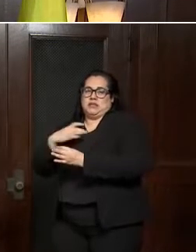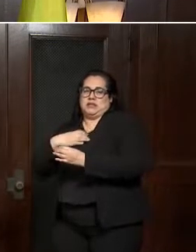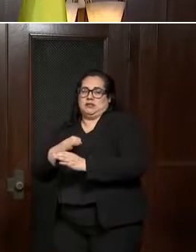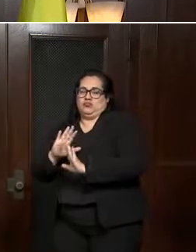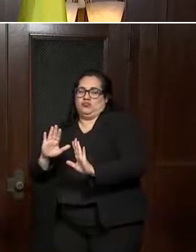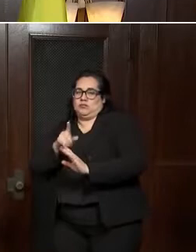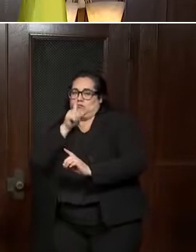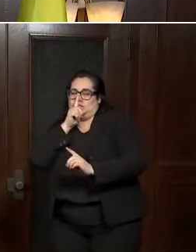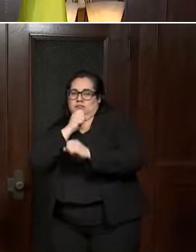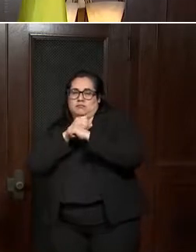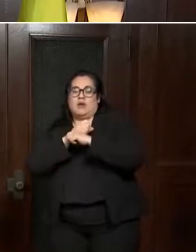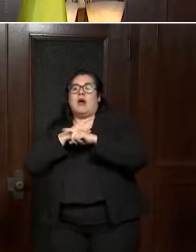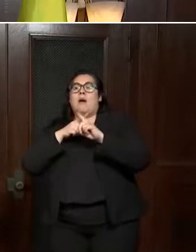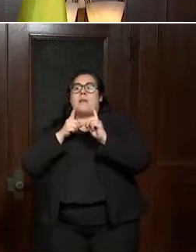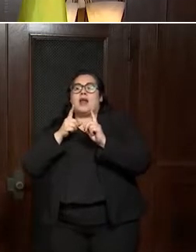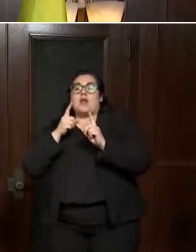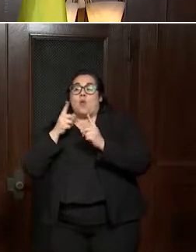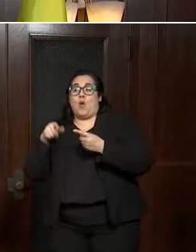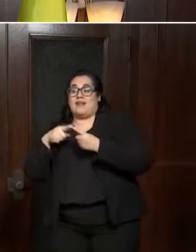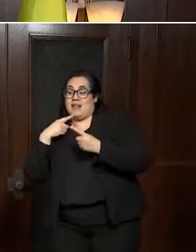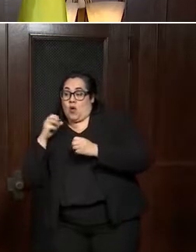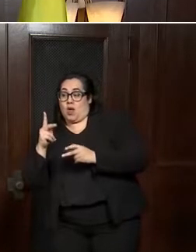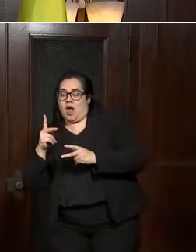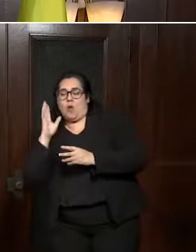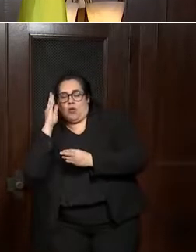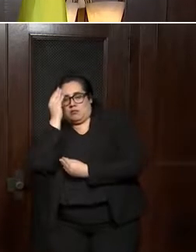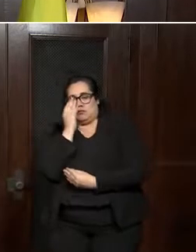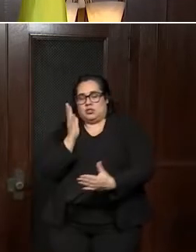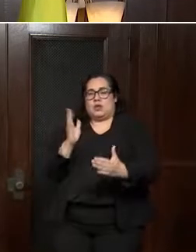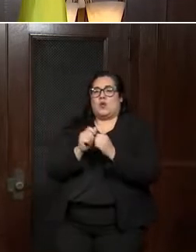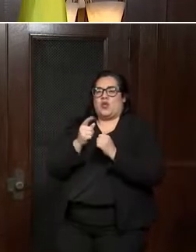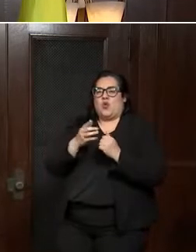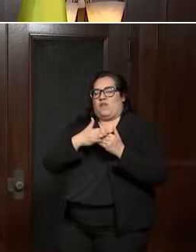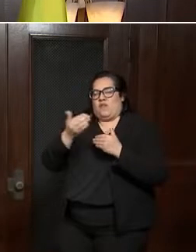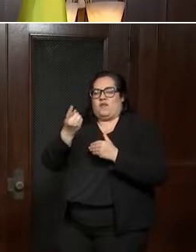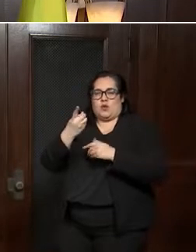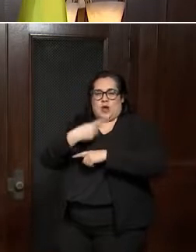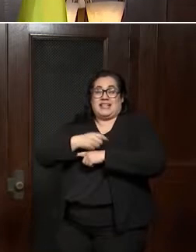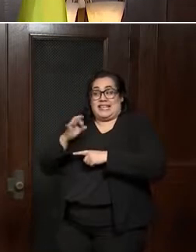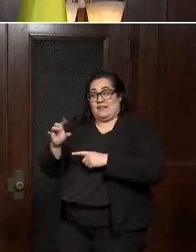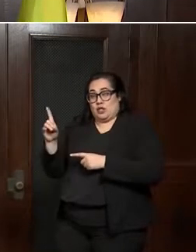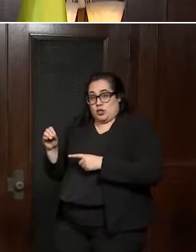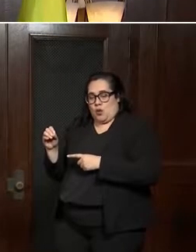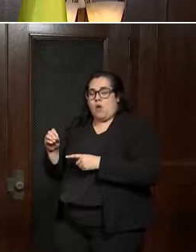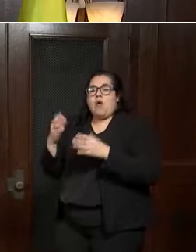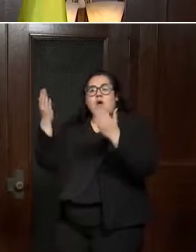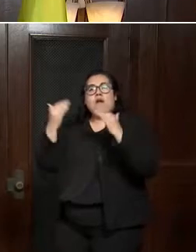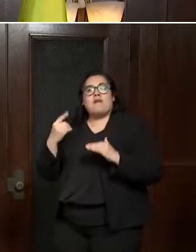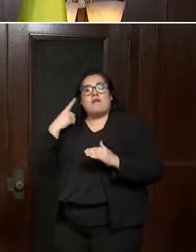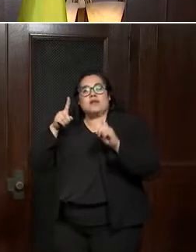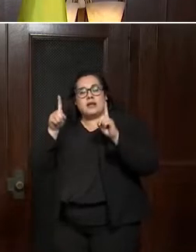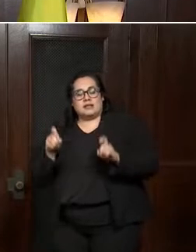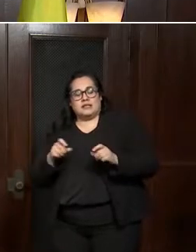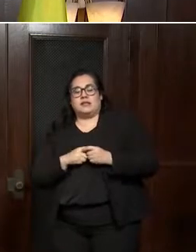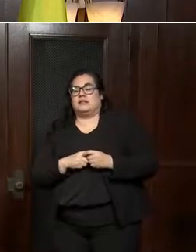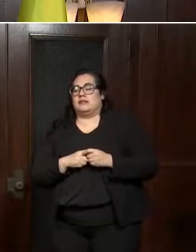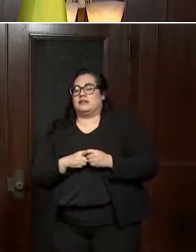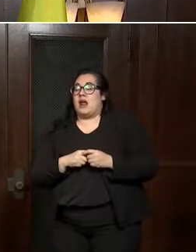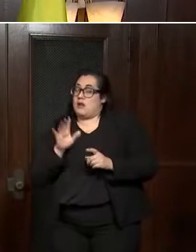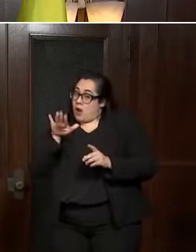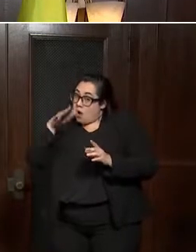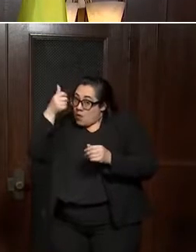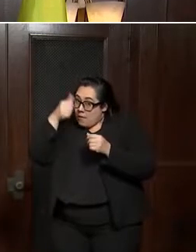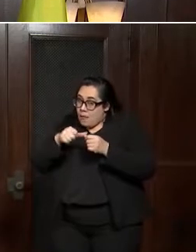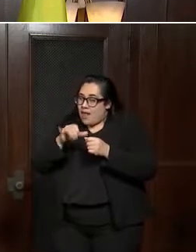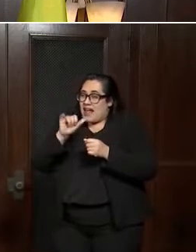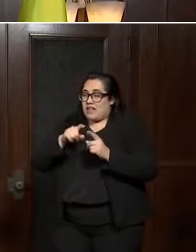now, but as soon as they say it's okay, we will share that with you in coming days if they do. In terms of testing, and remember,